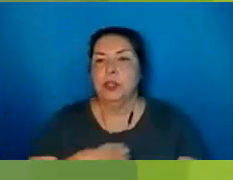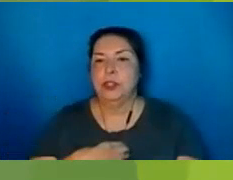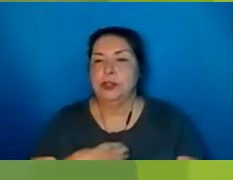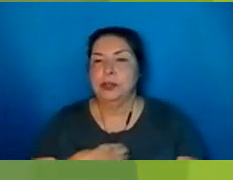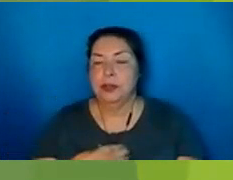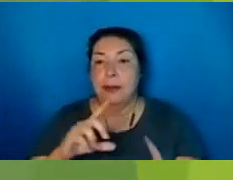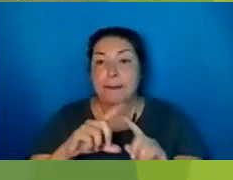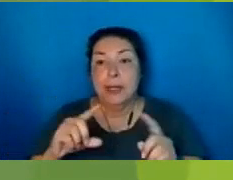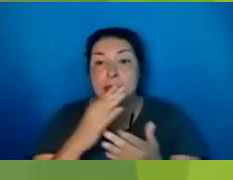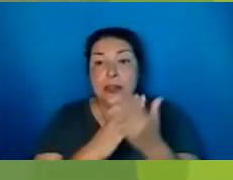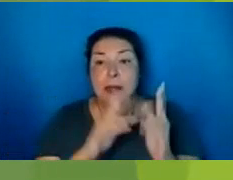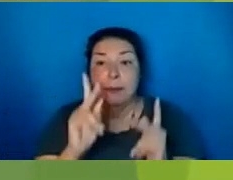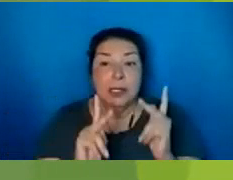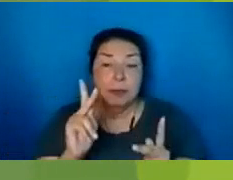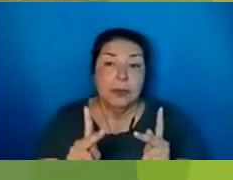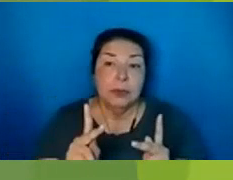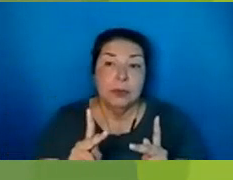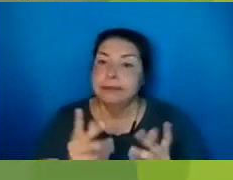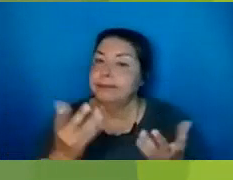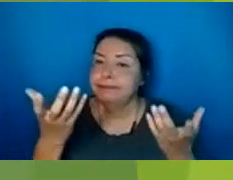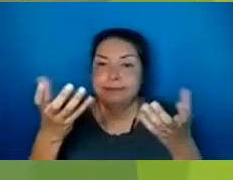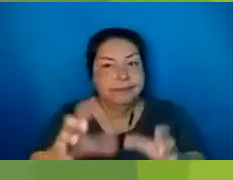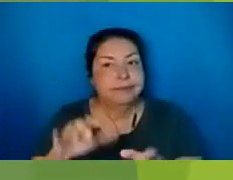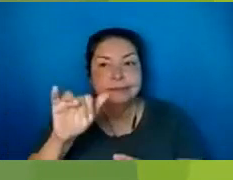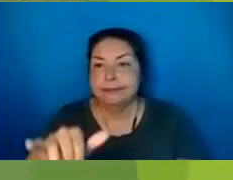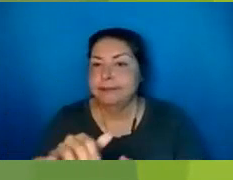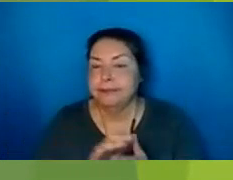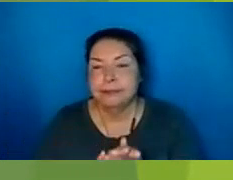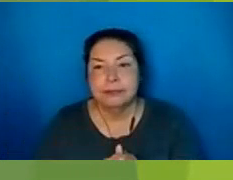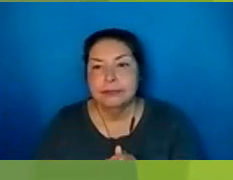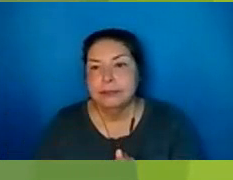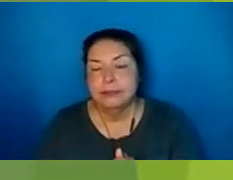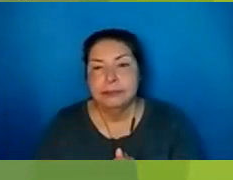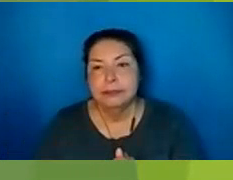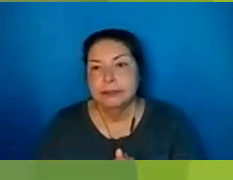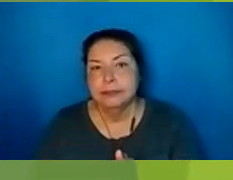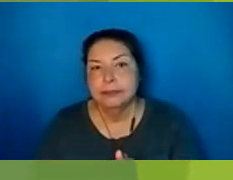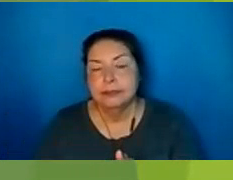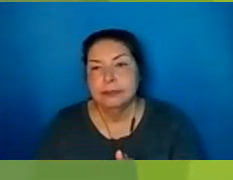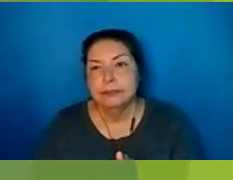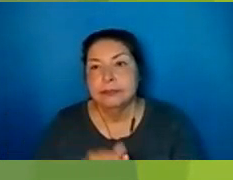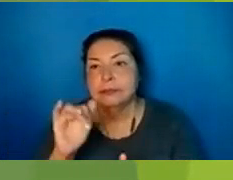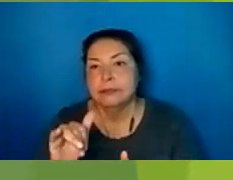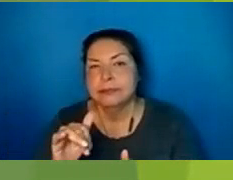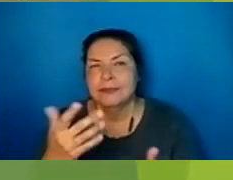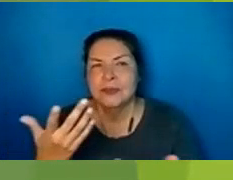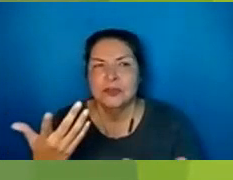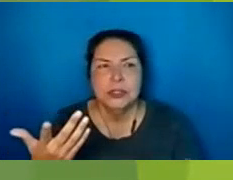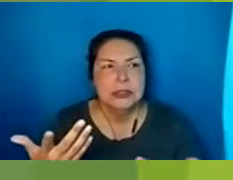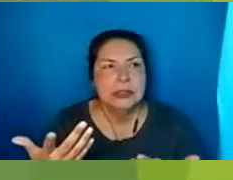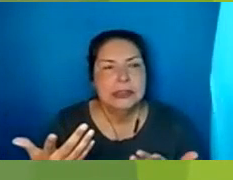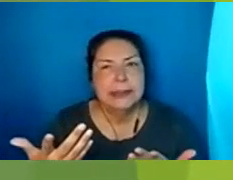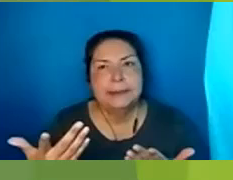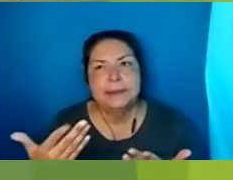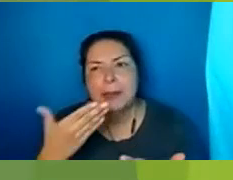But some people do not want that. That is, for lack of a better term, not their cup of